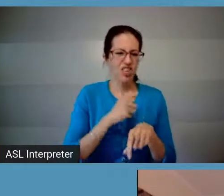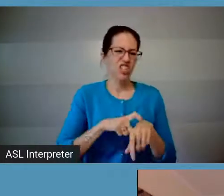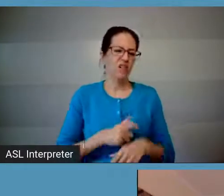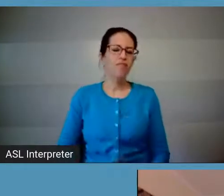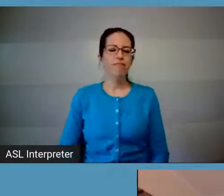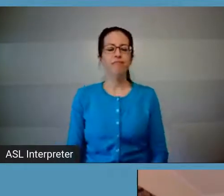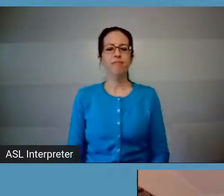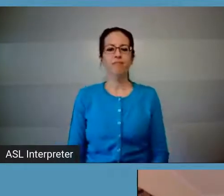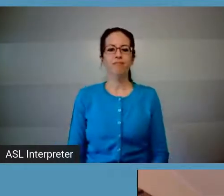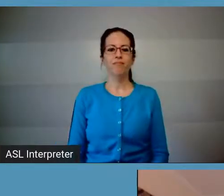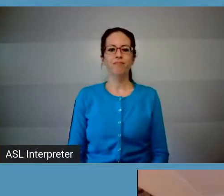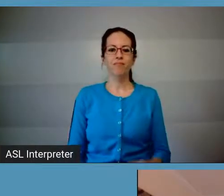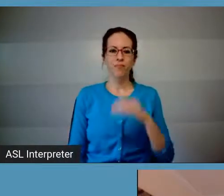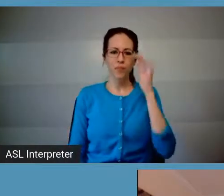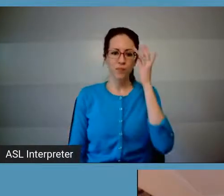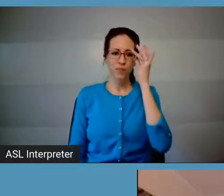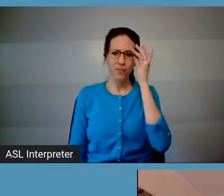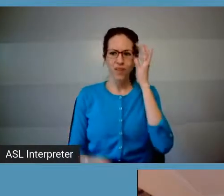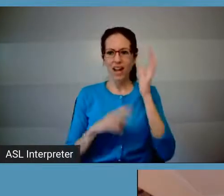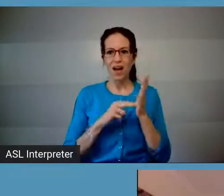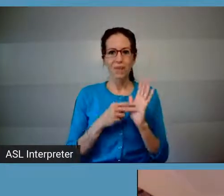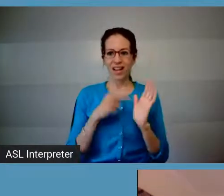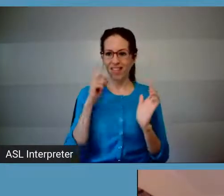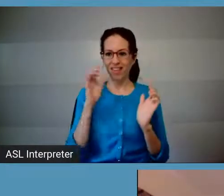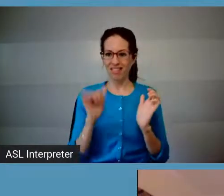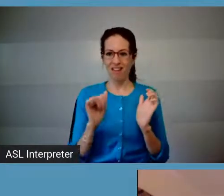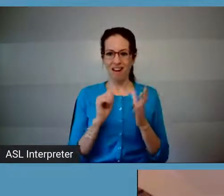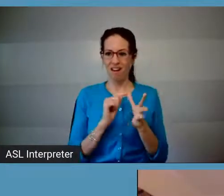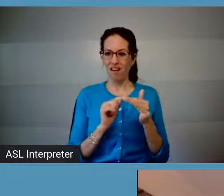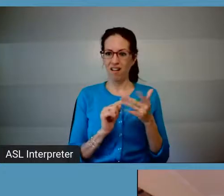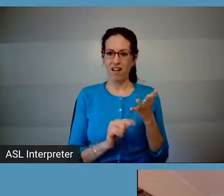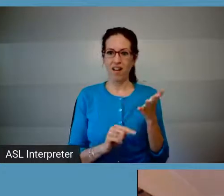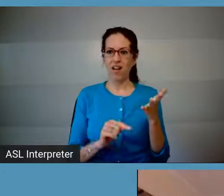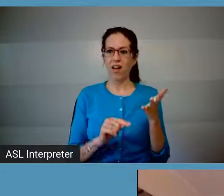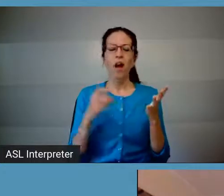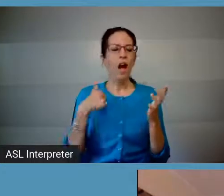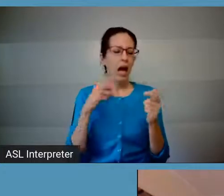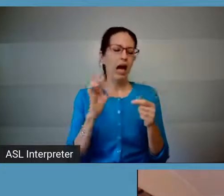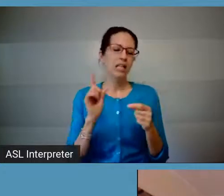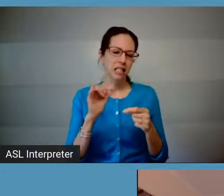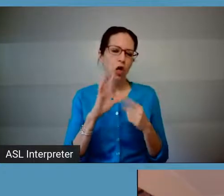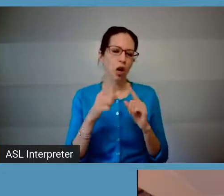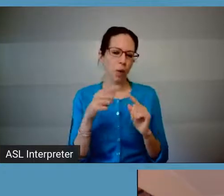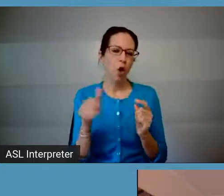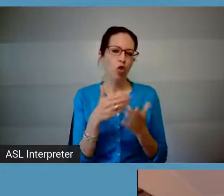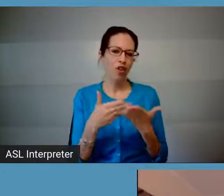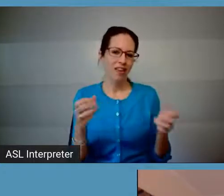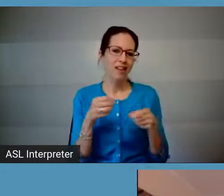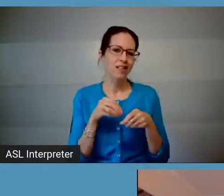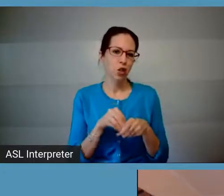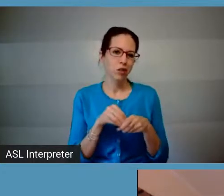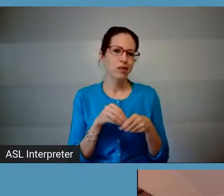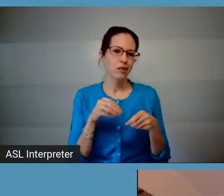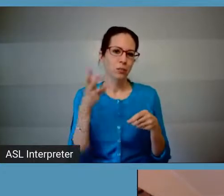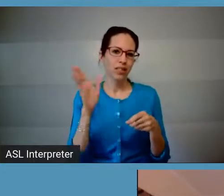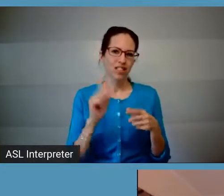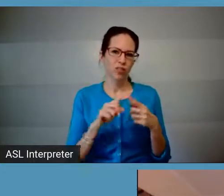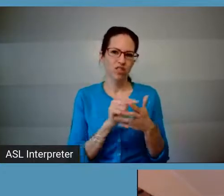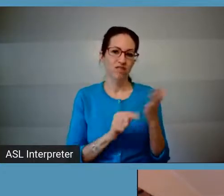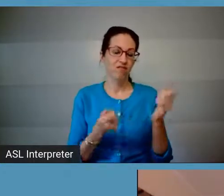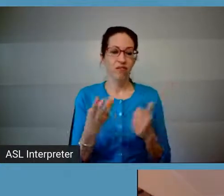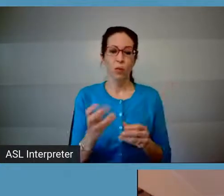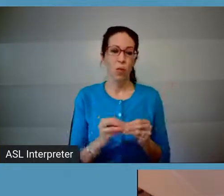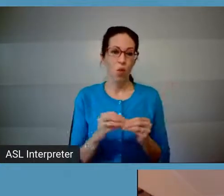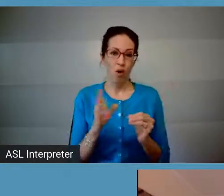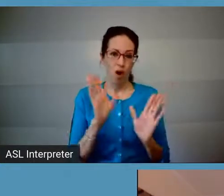I think that's probably just a couple of the things, other than the ones I talked about in the presentation. I think that's probably just a couple of things. I hope I